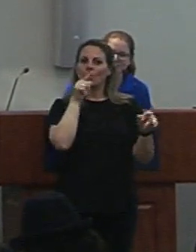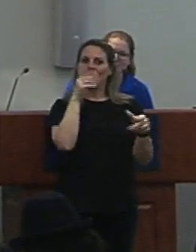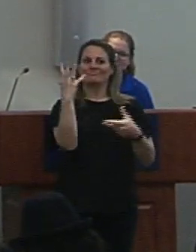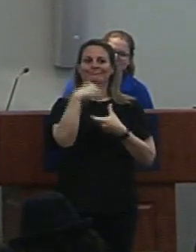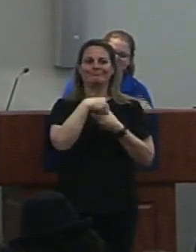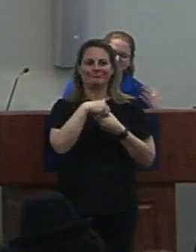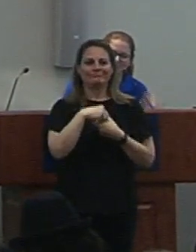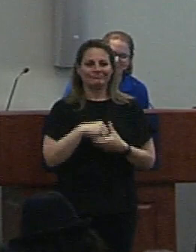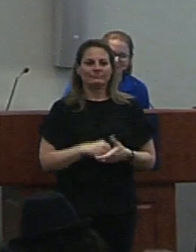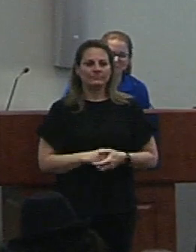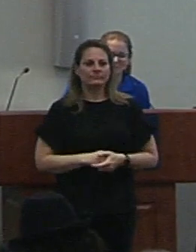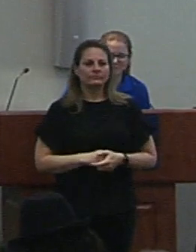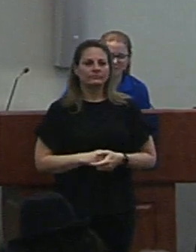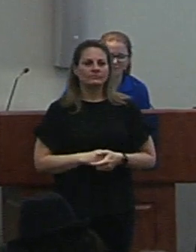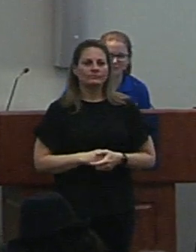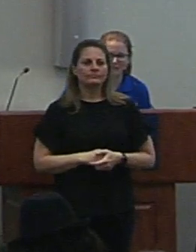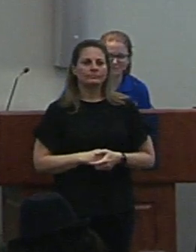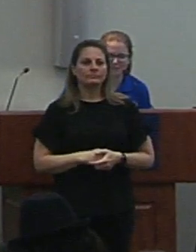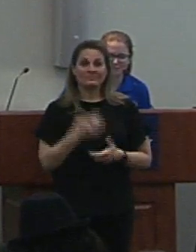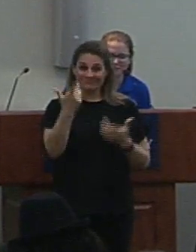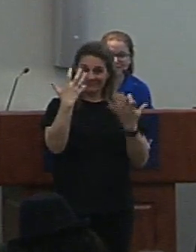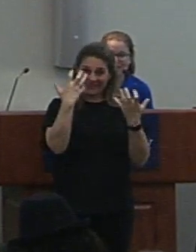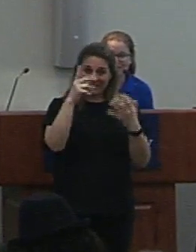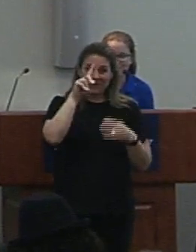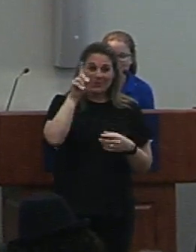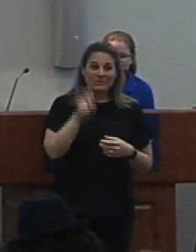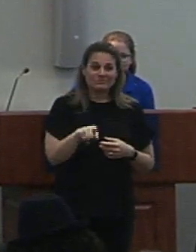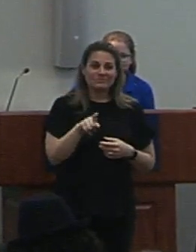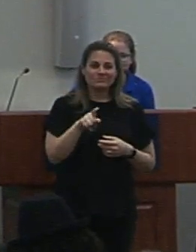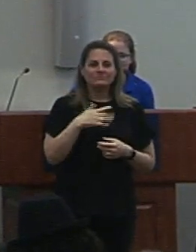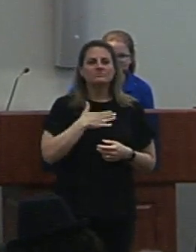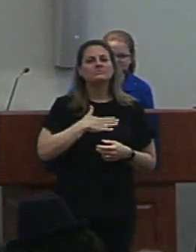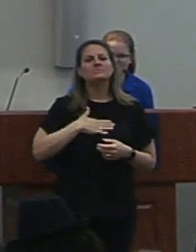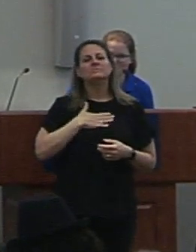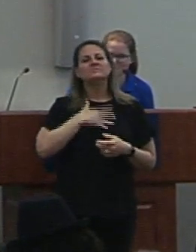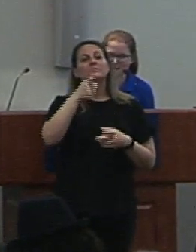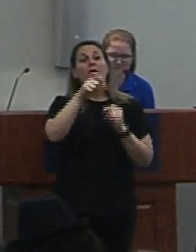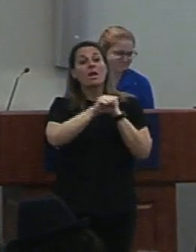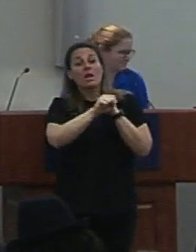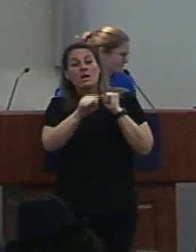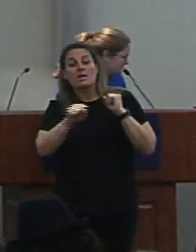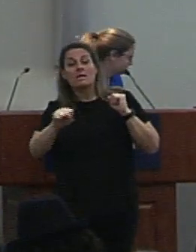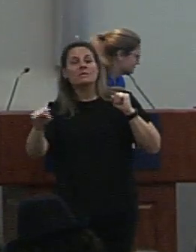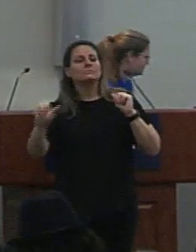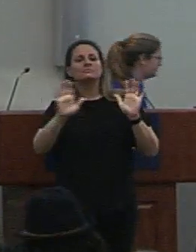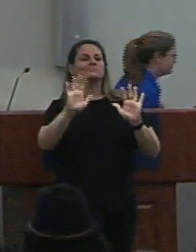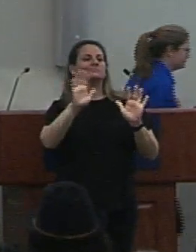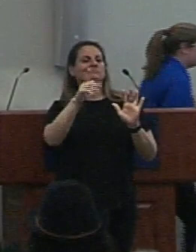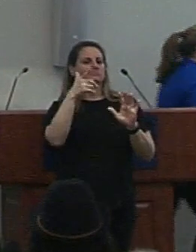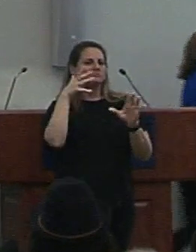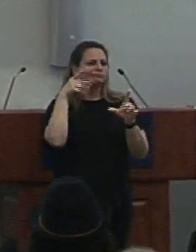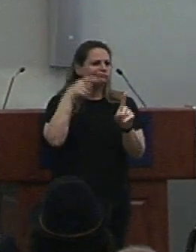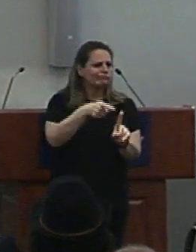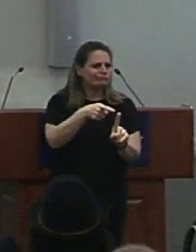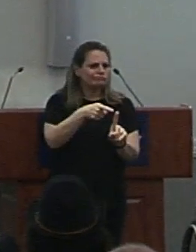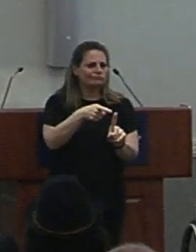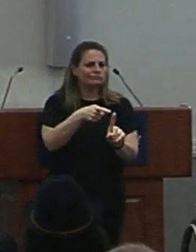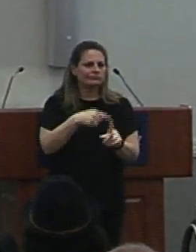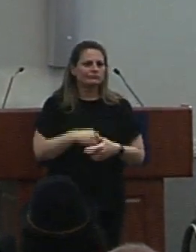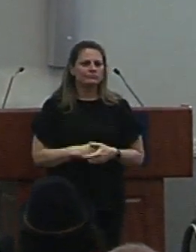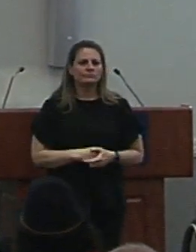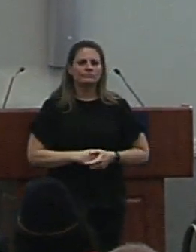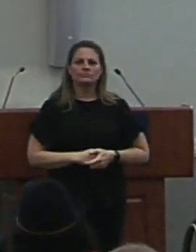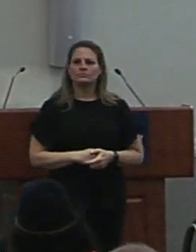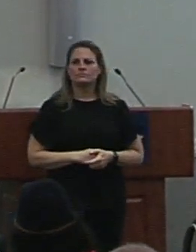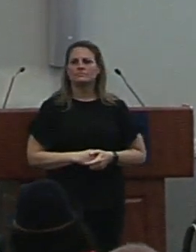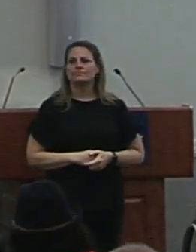as short as possible so we can hear from as many of you as possible. And I will kick it now to Commissioner Kristen Mccosh. Thank you, Andrea. Good afternoon,